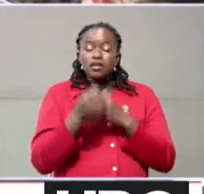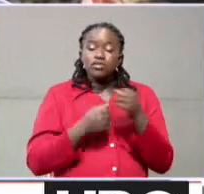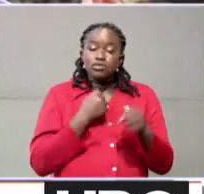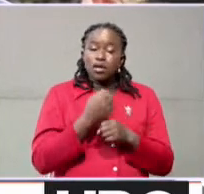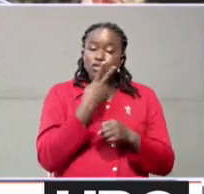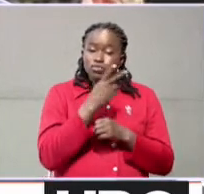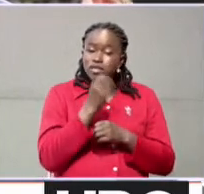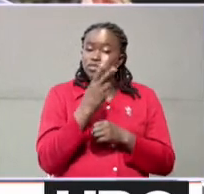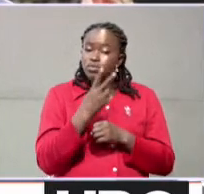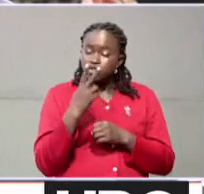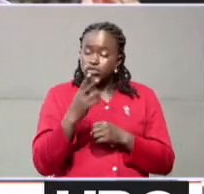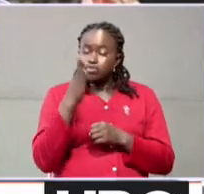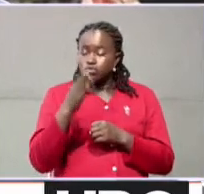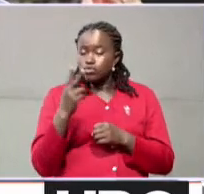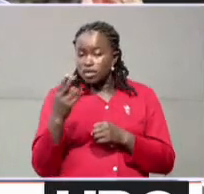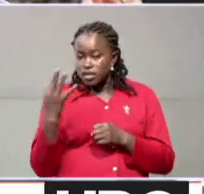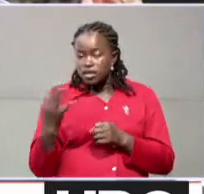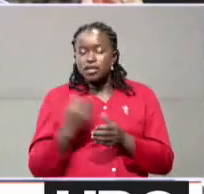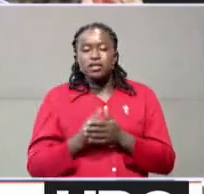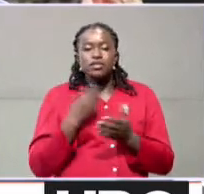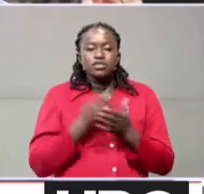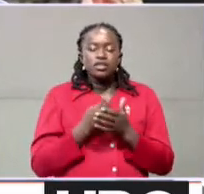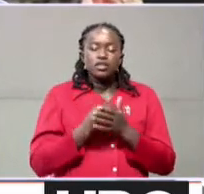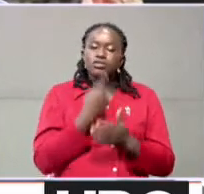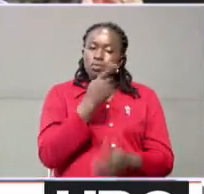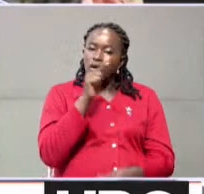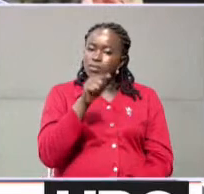2023 ceilings